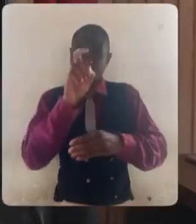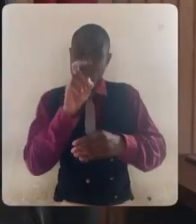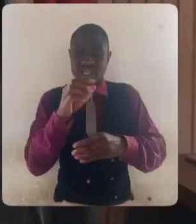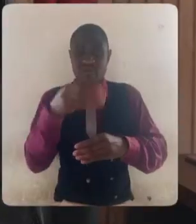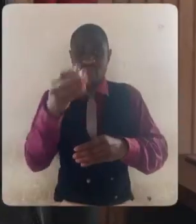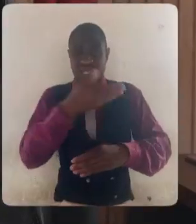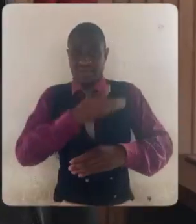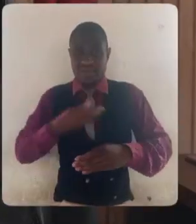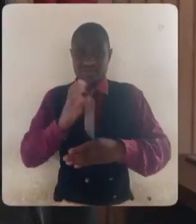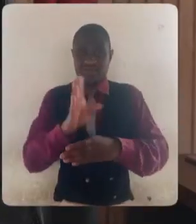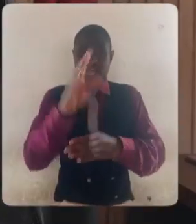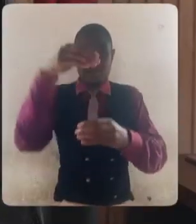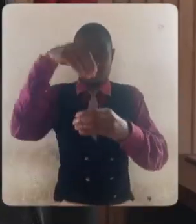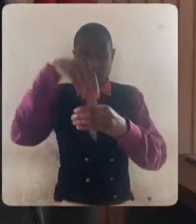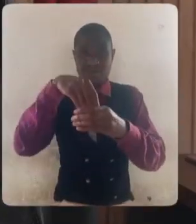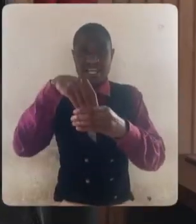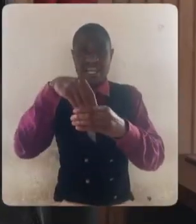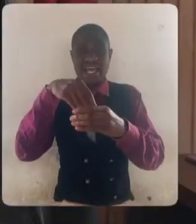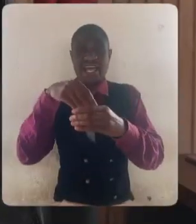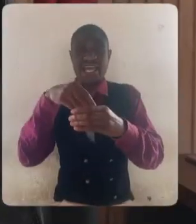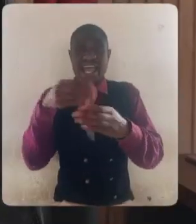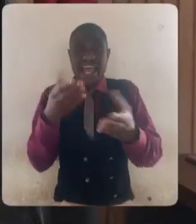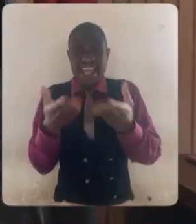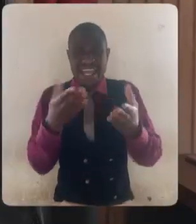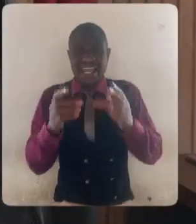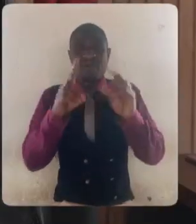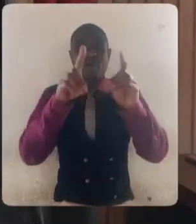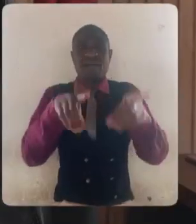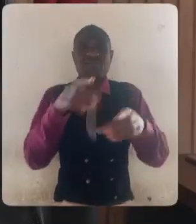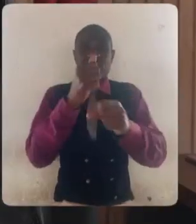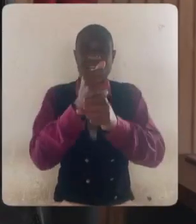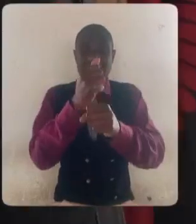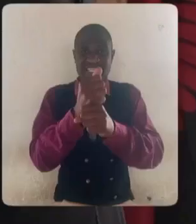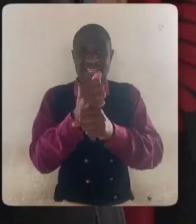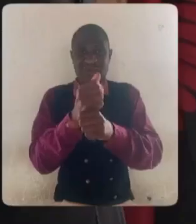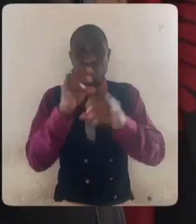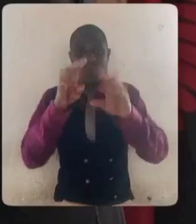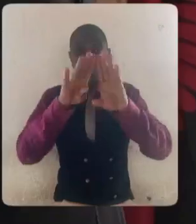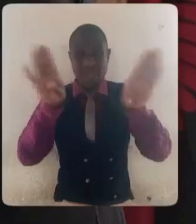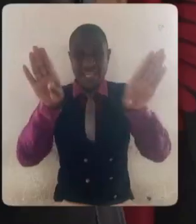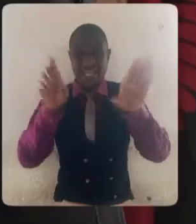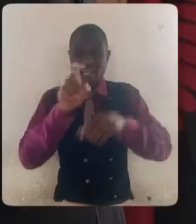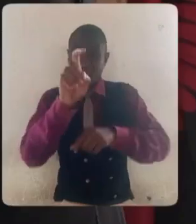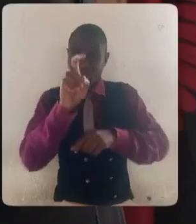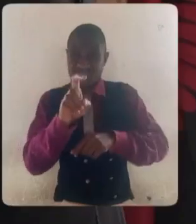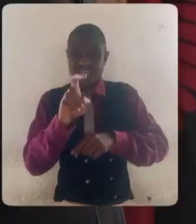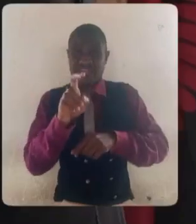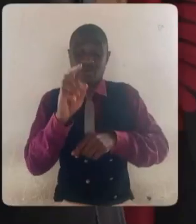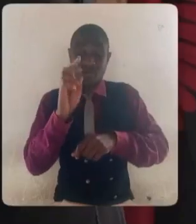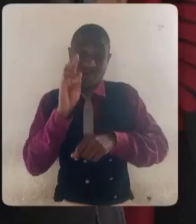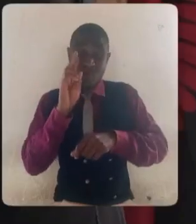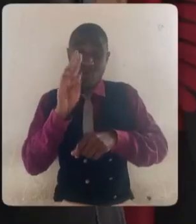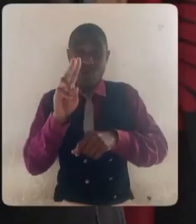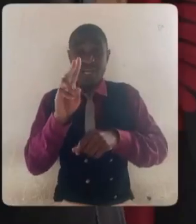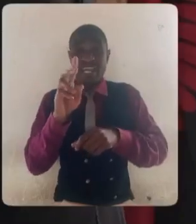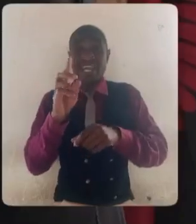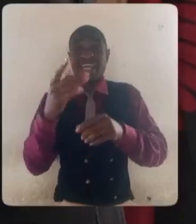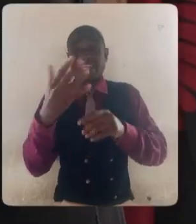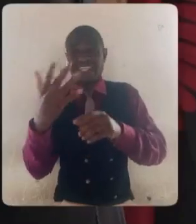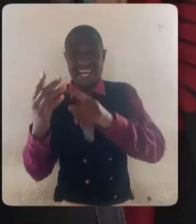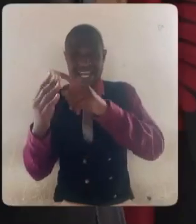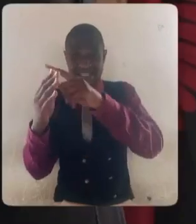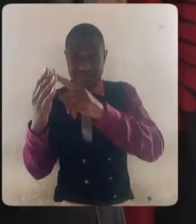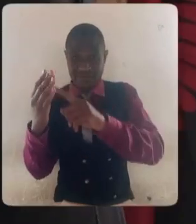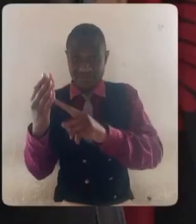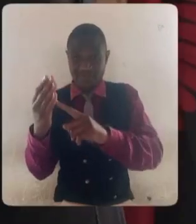to tick or thumbprint your preferred presidential candidate. Fold your ballot paper and put it inside